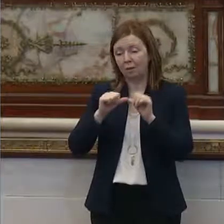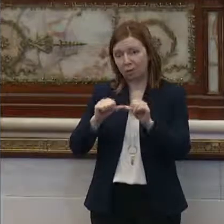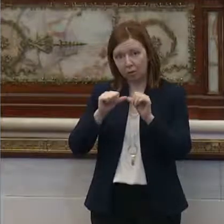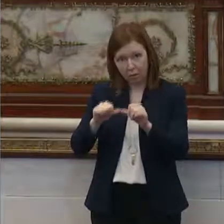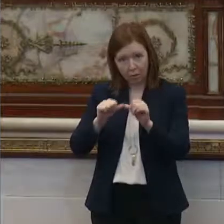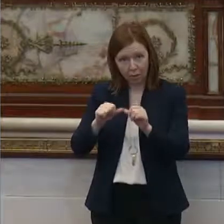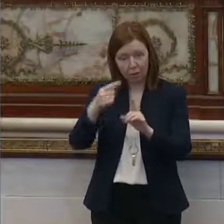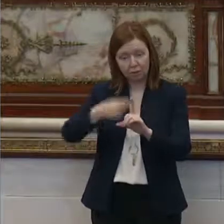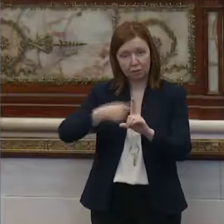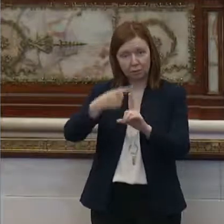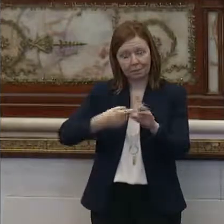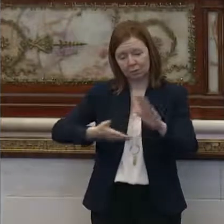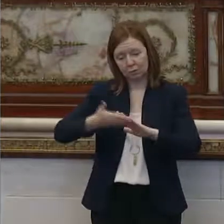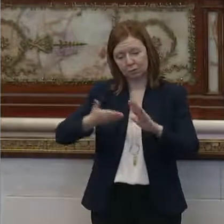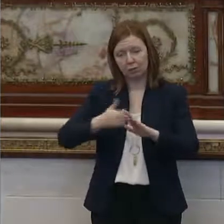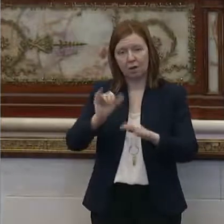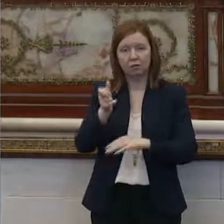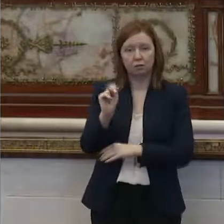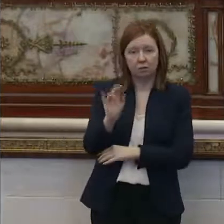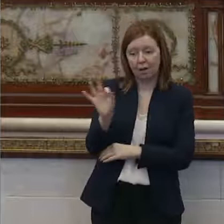the John F. Byrne Golf Club.